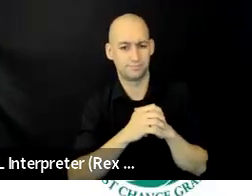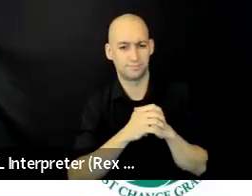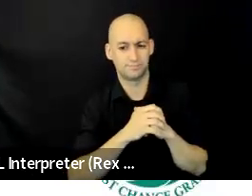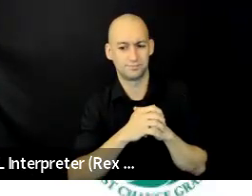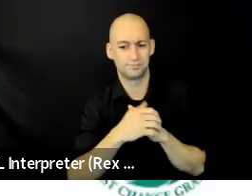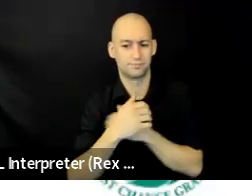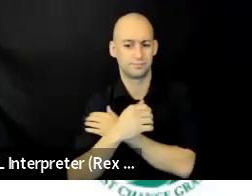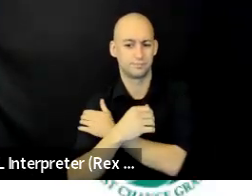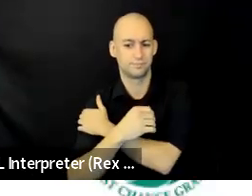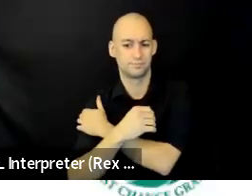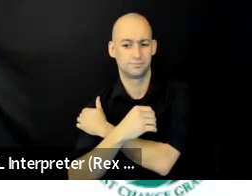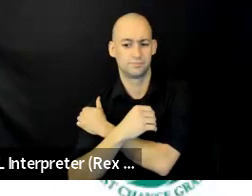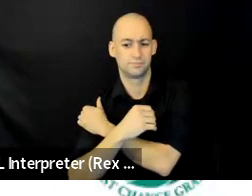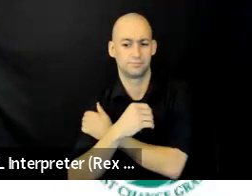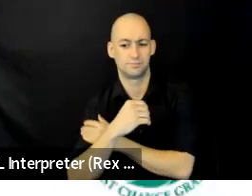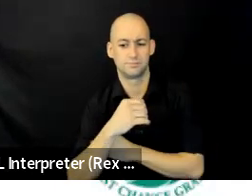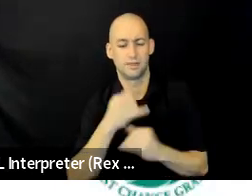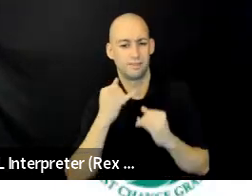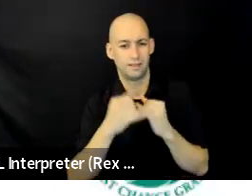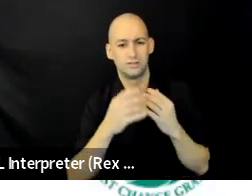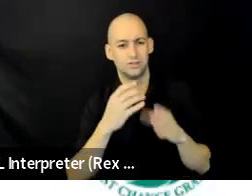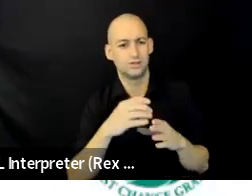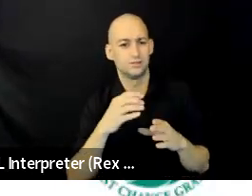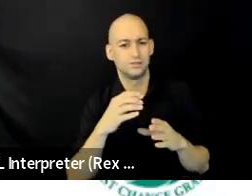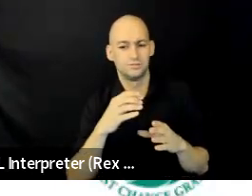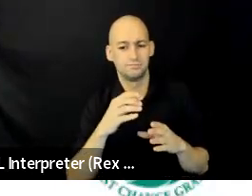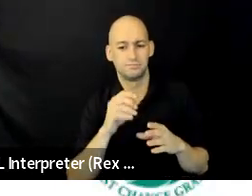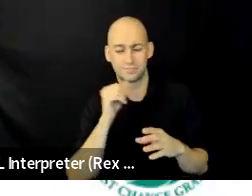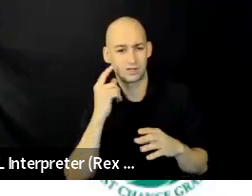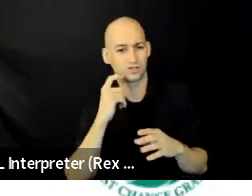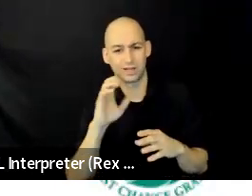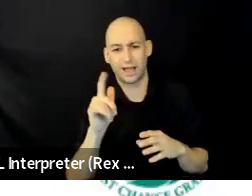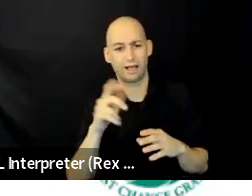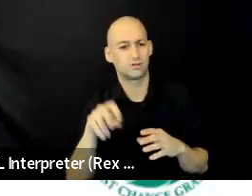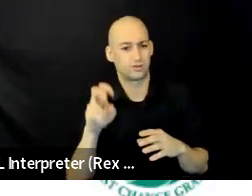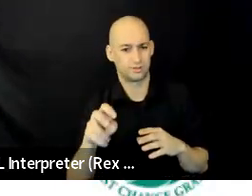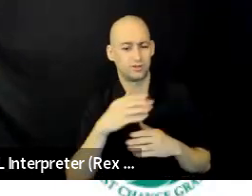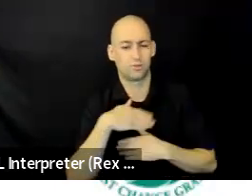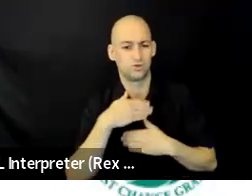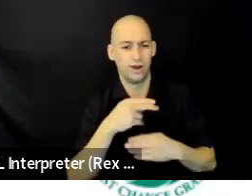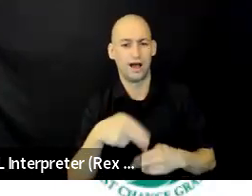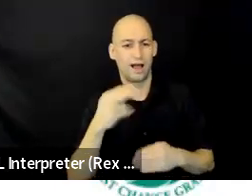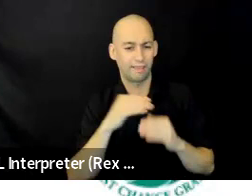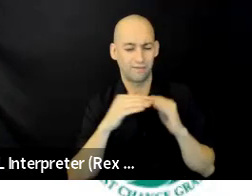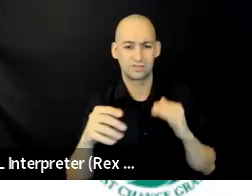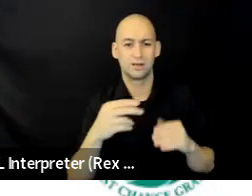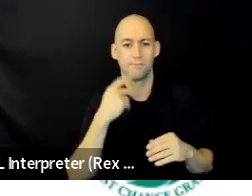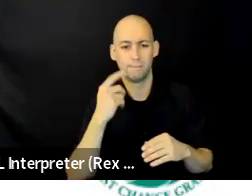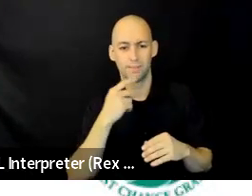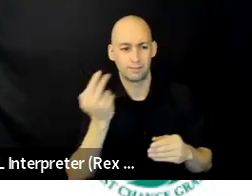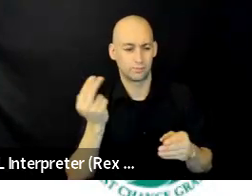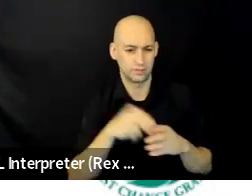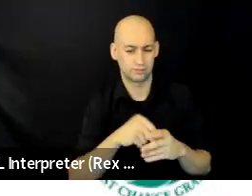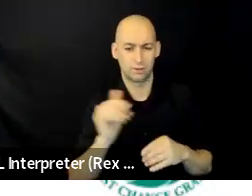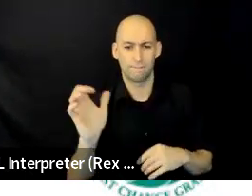please. Last Chance Grade is not just a Caltrans project. We have enjoyed high levels of public participation going